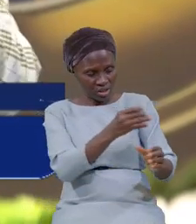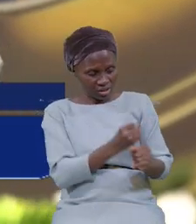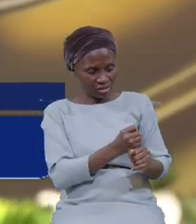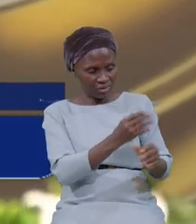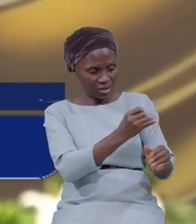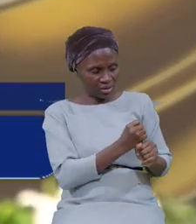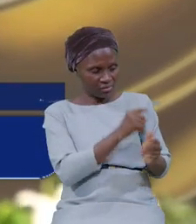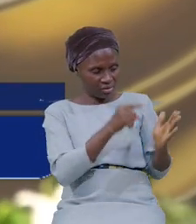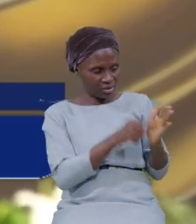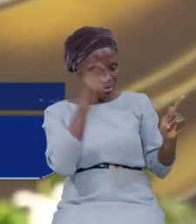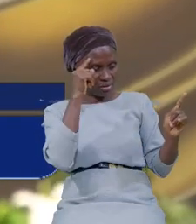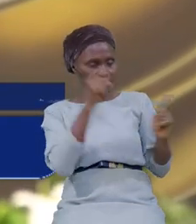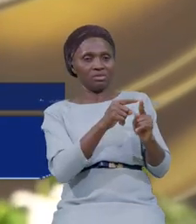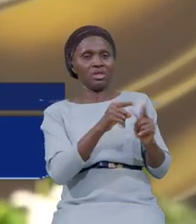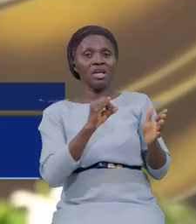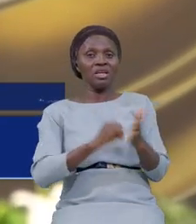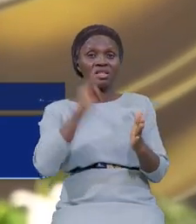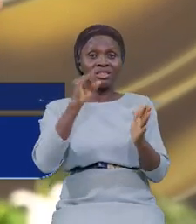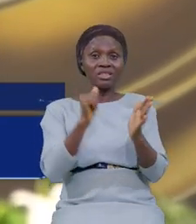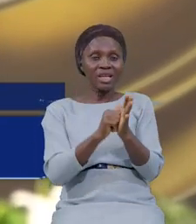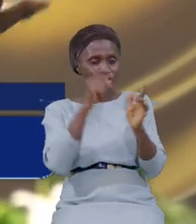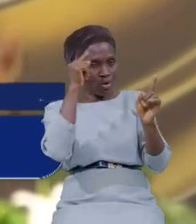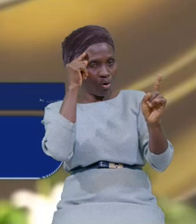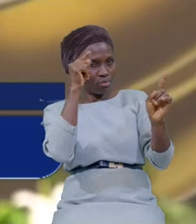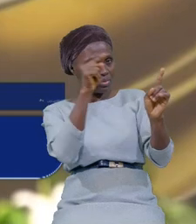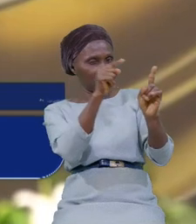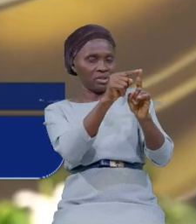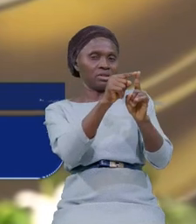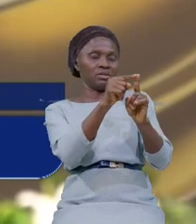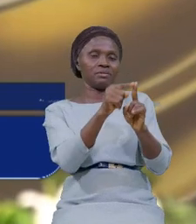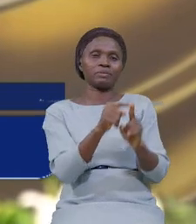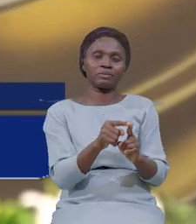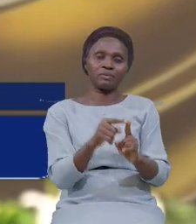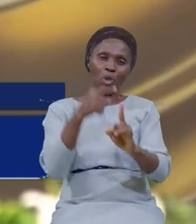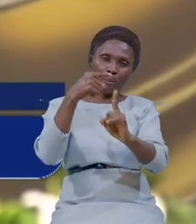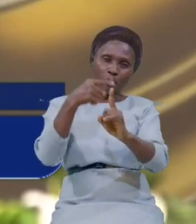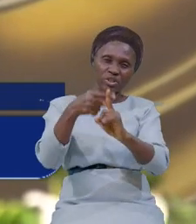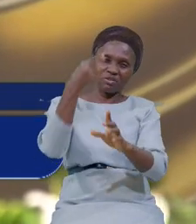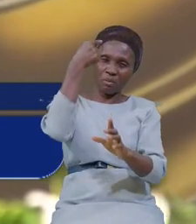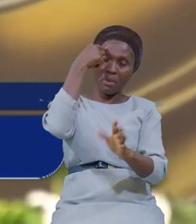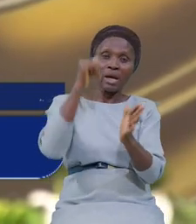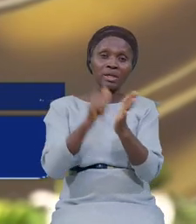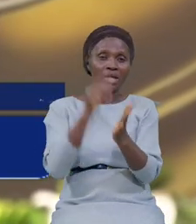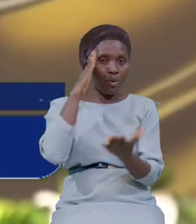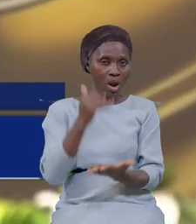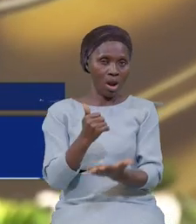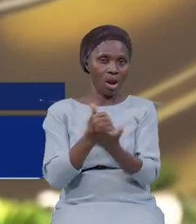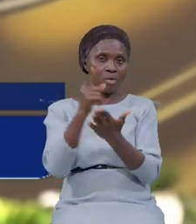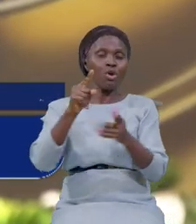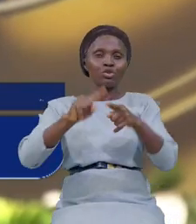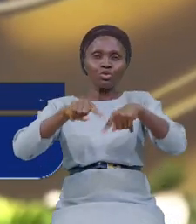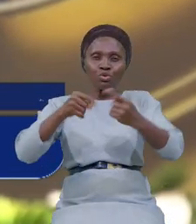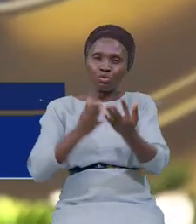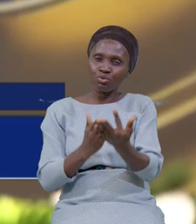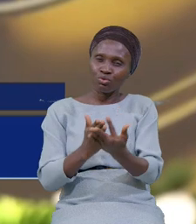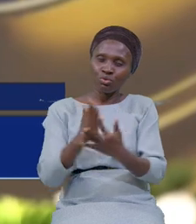objective optimism that helps you to go through life as a change maker. If you